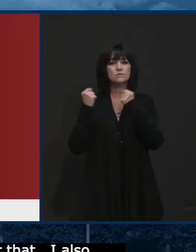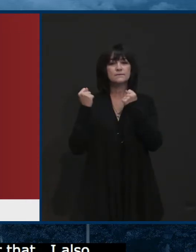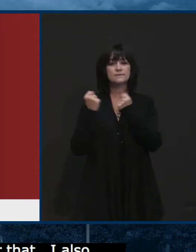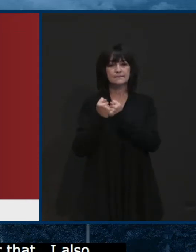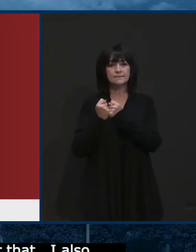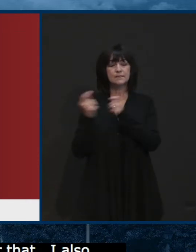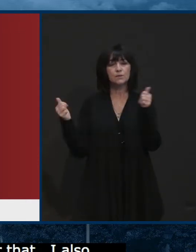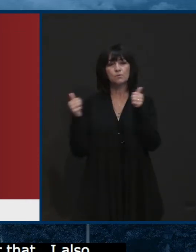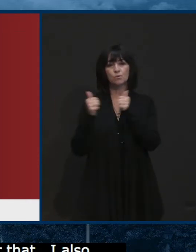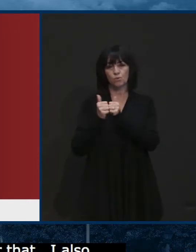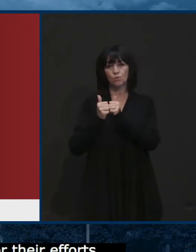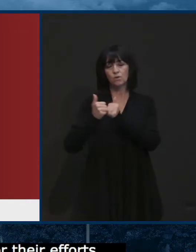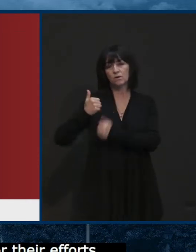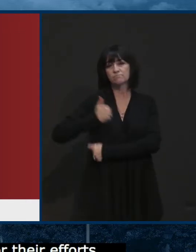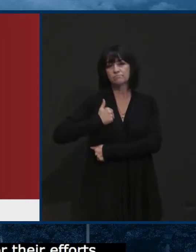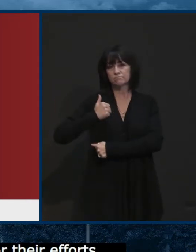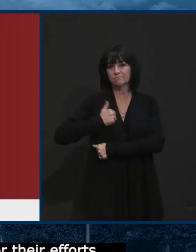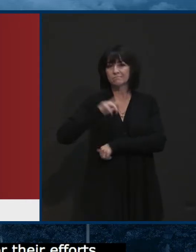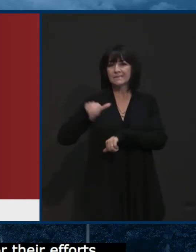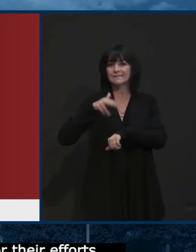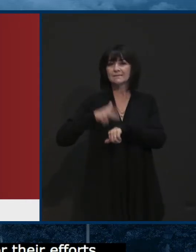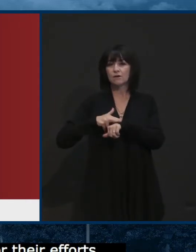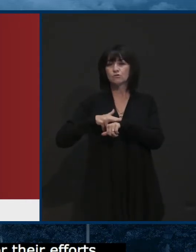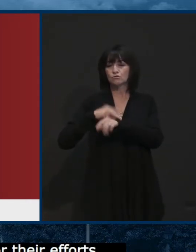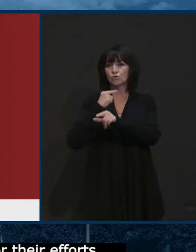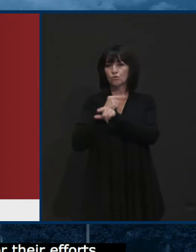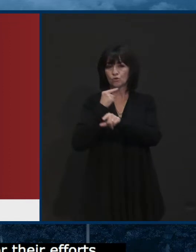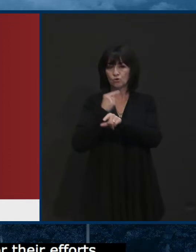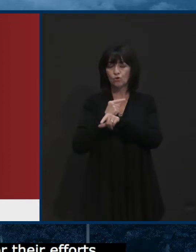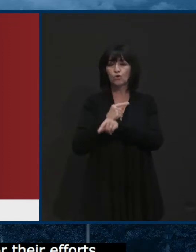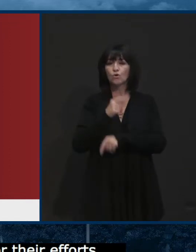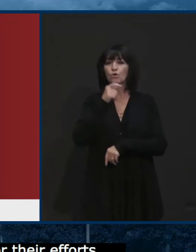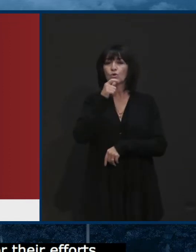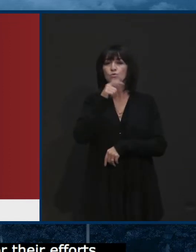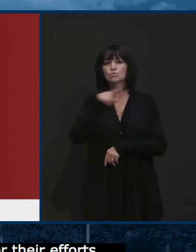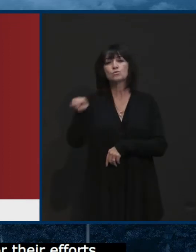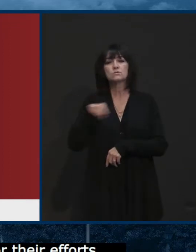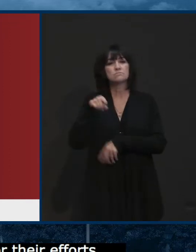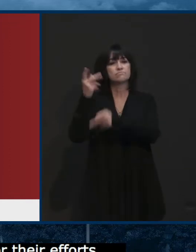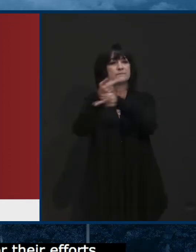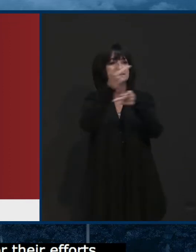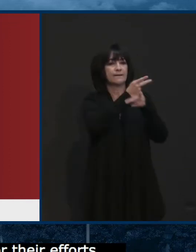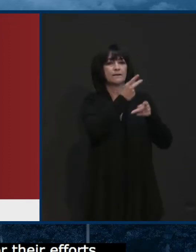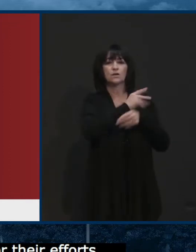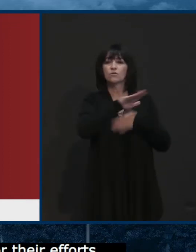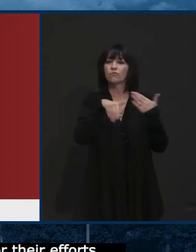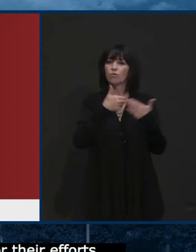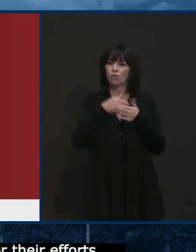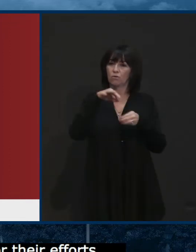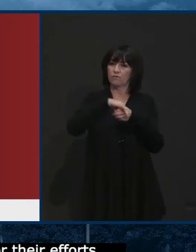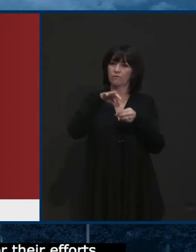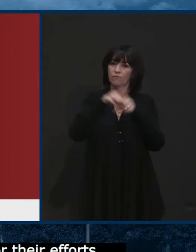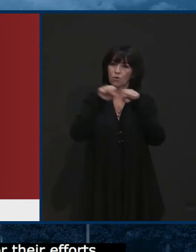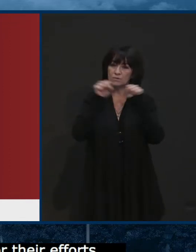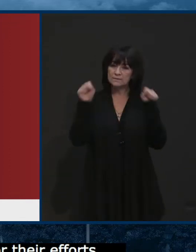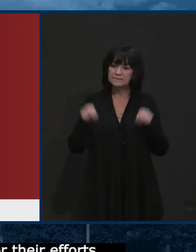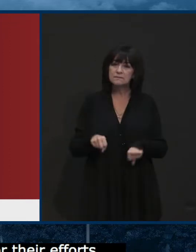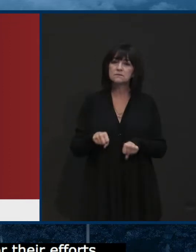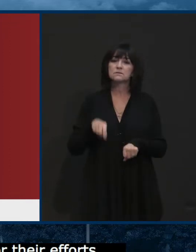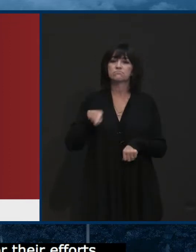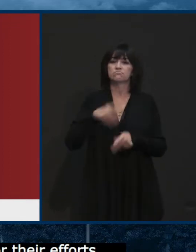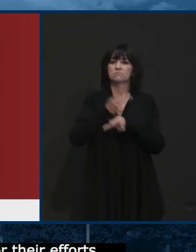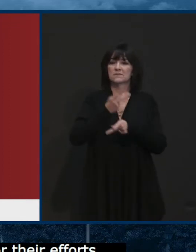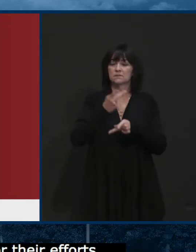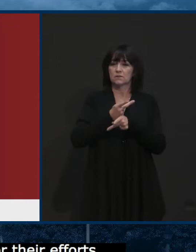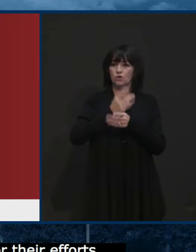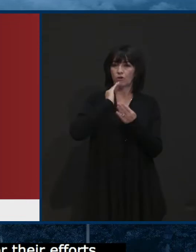who helped and to secure the election systems, the voter files, and all